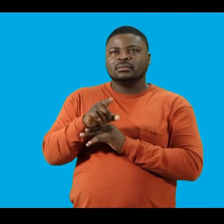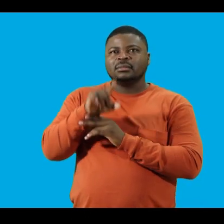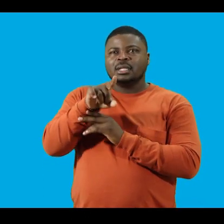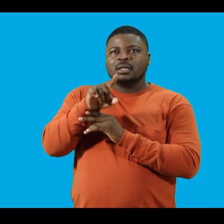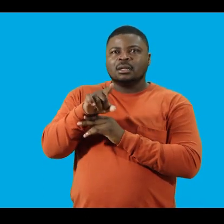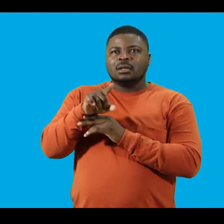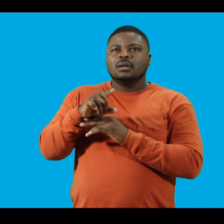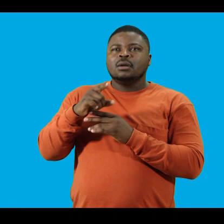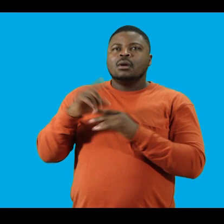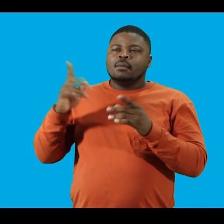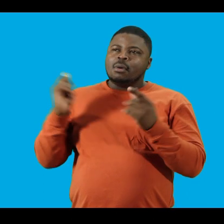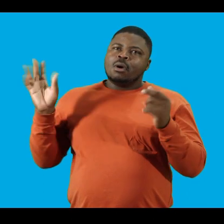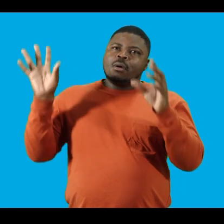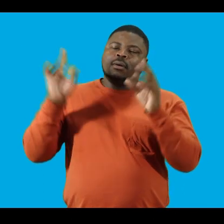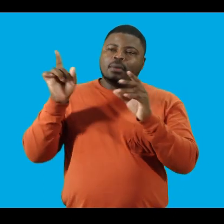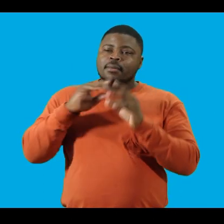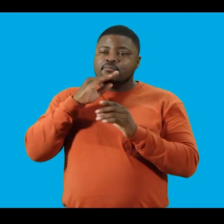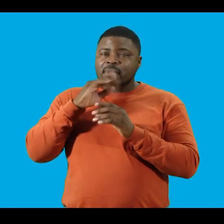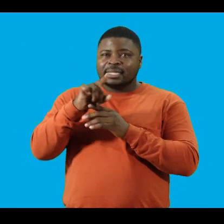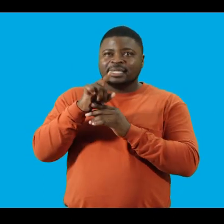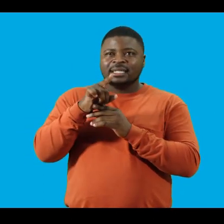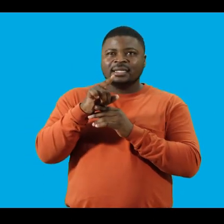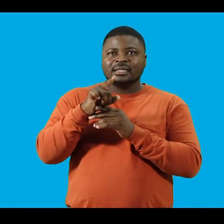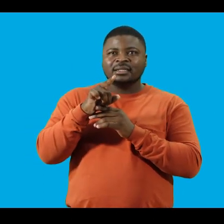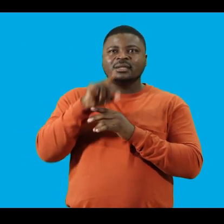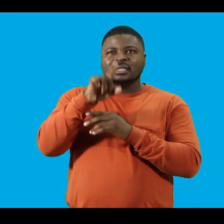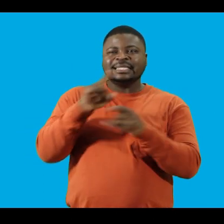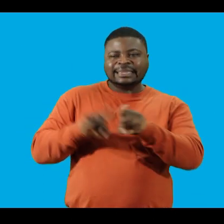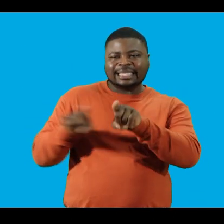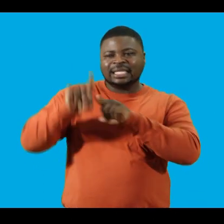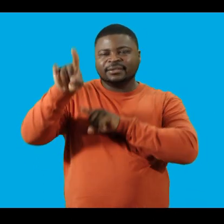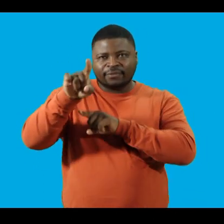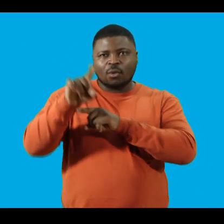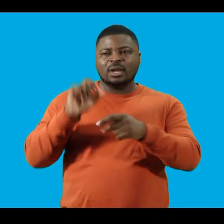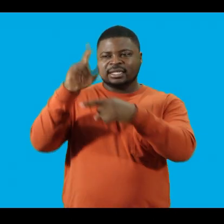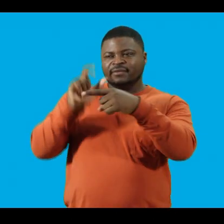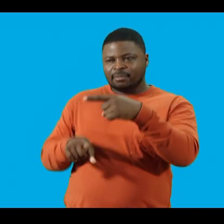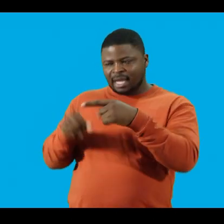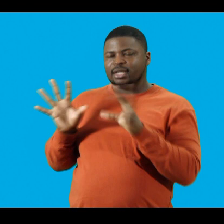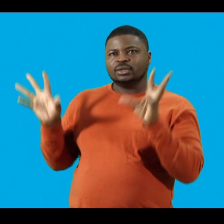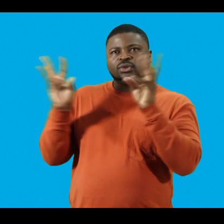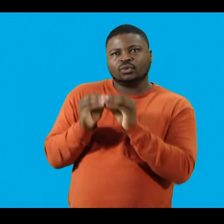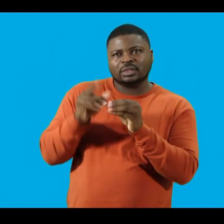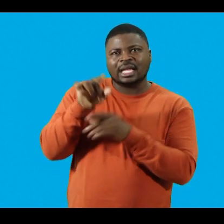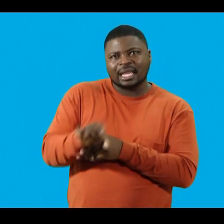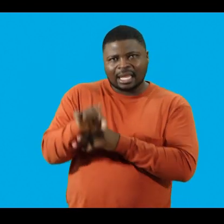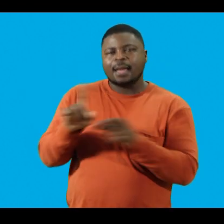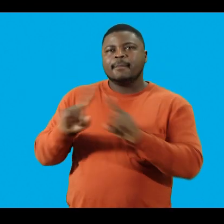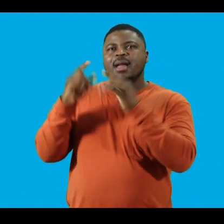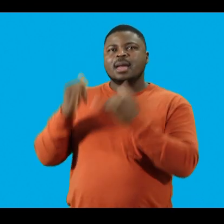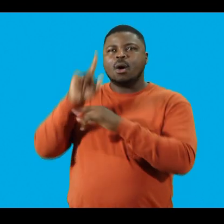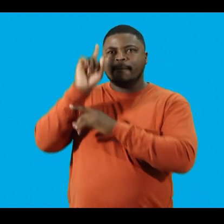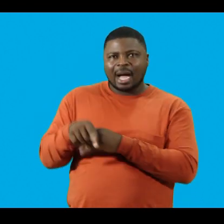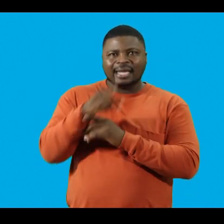the total. But now to go and get the successful, we need to look at the key of